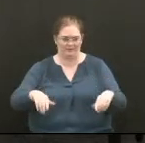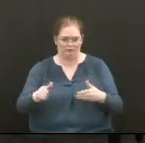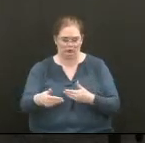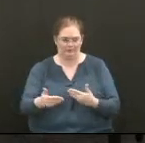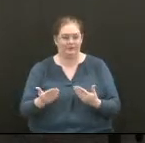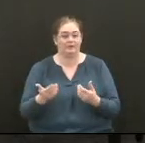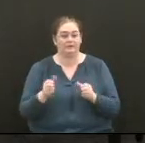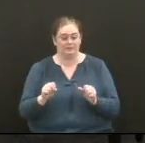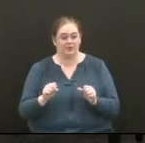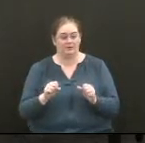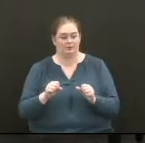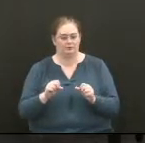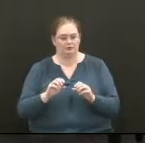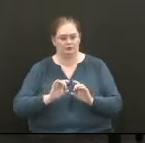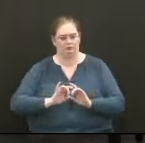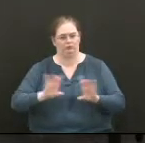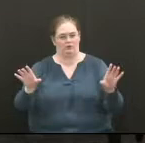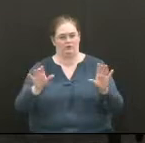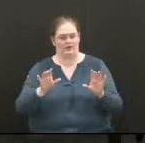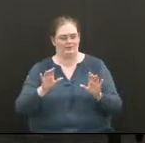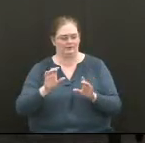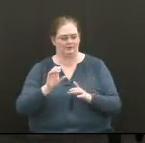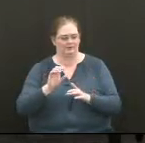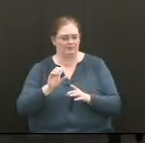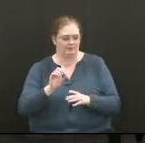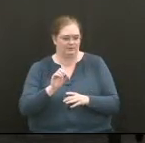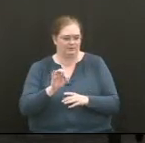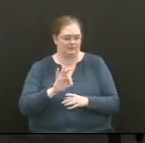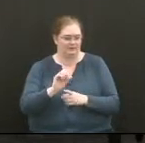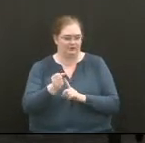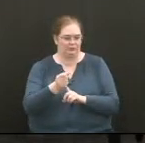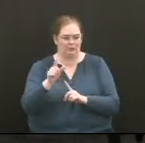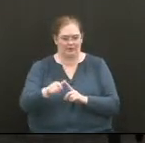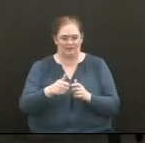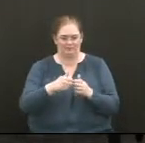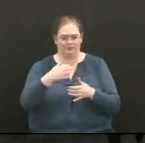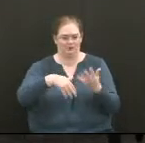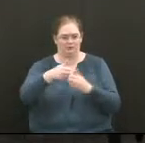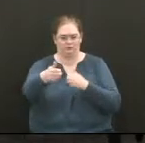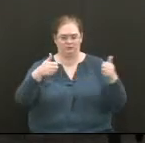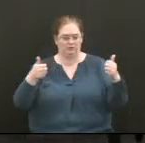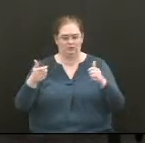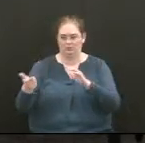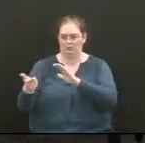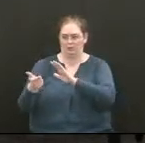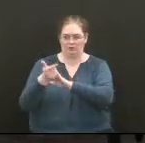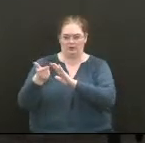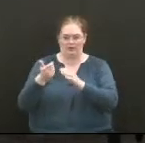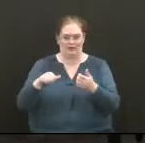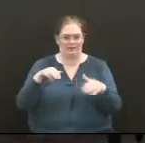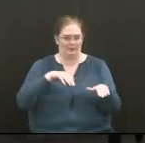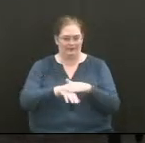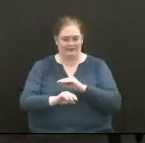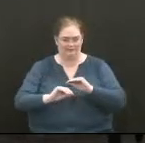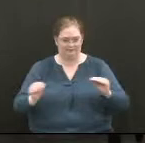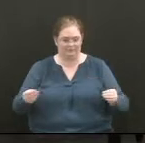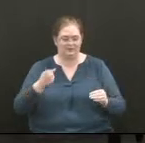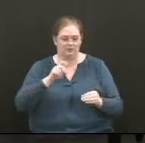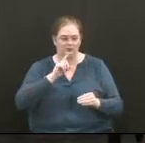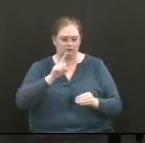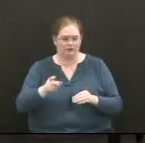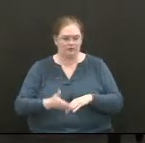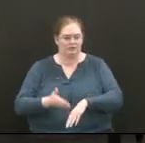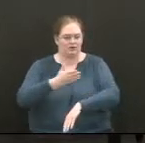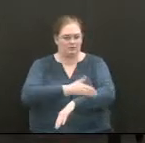to be able to broadcast in a situation where we had to be socially distant. We couldn't allow anybody in. And so it's really